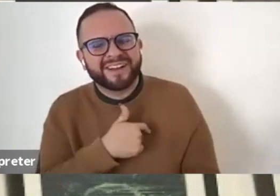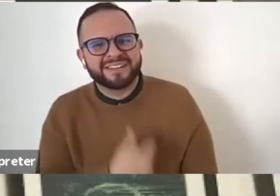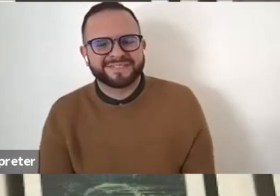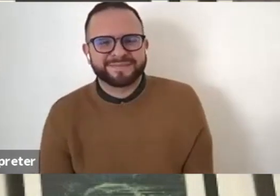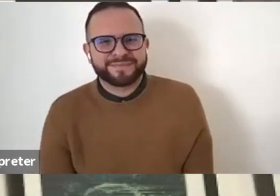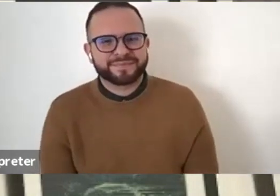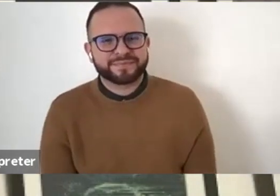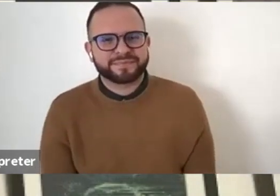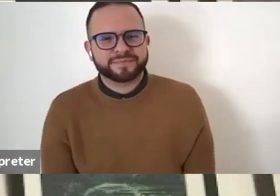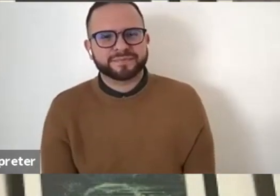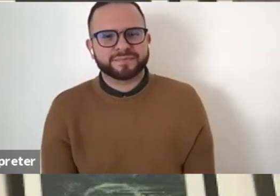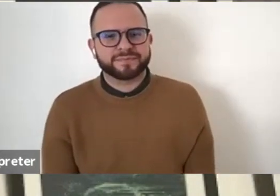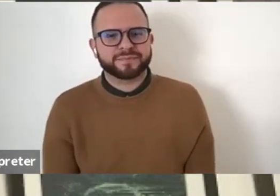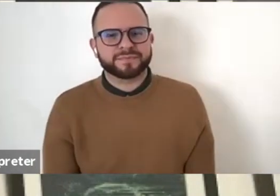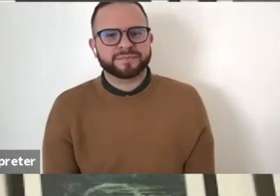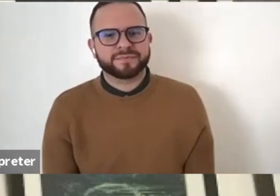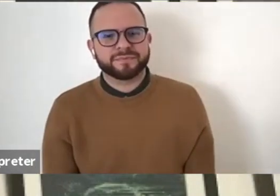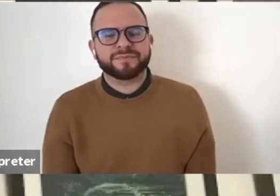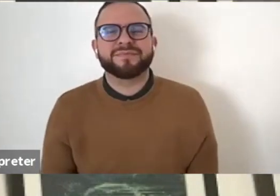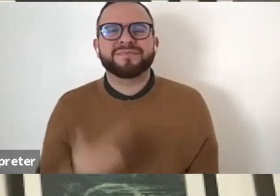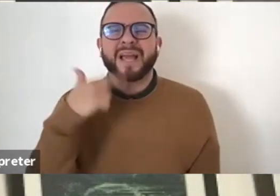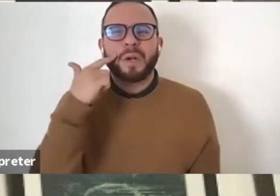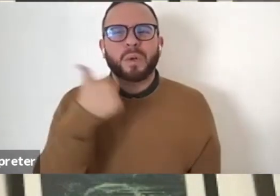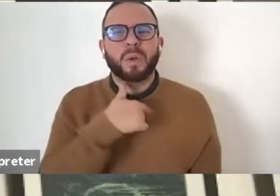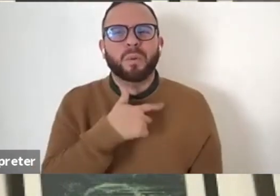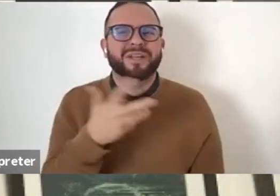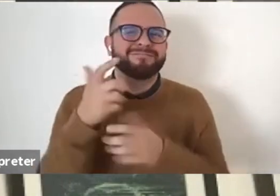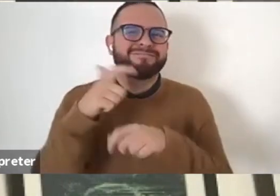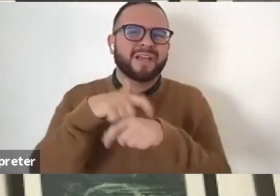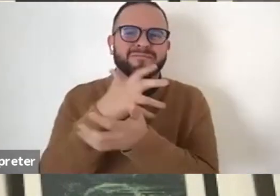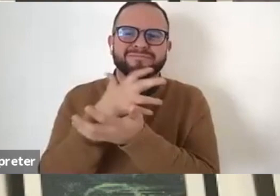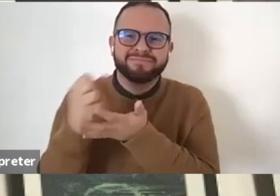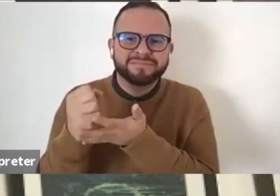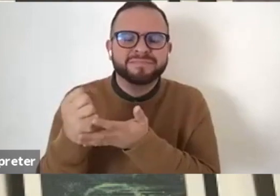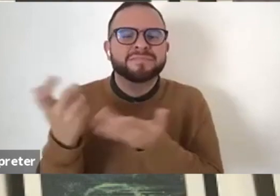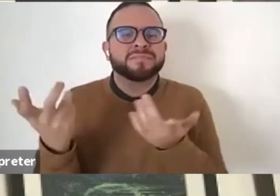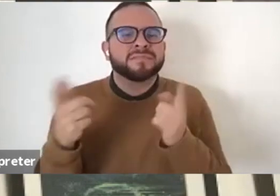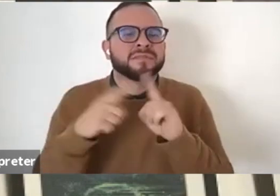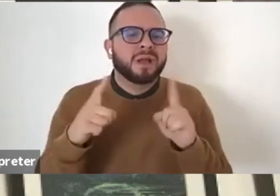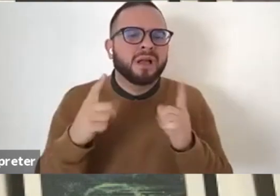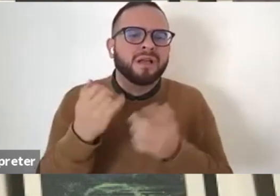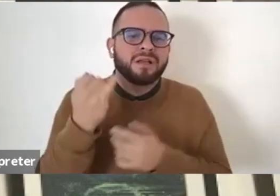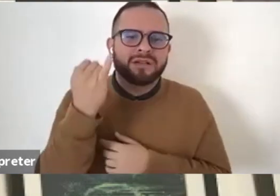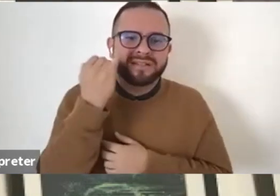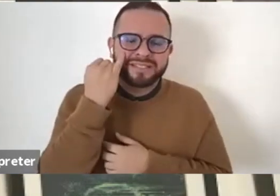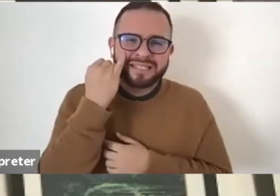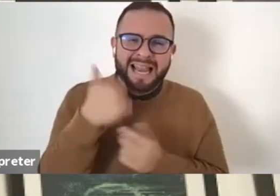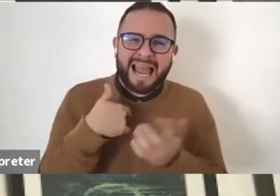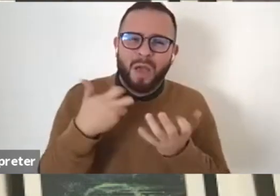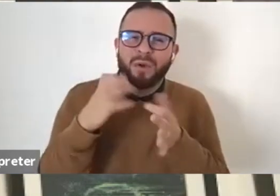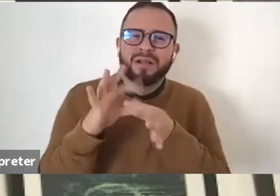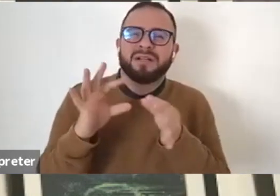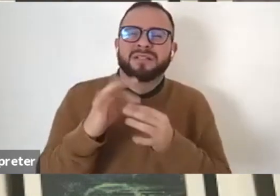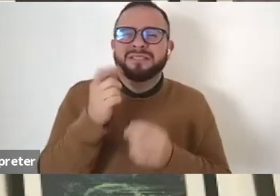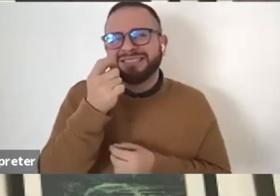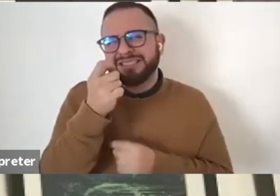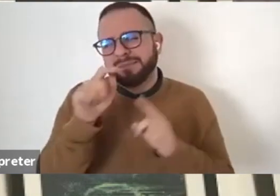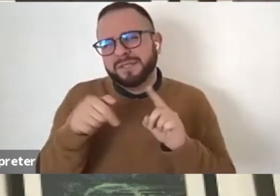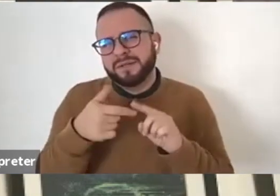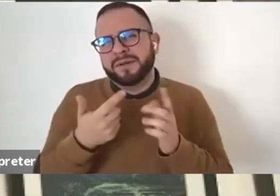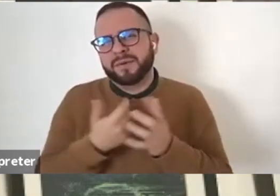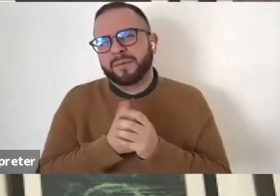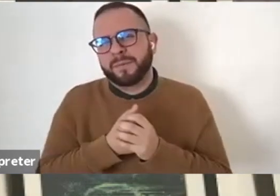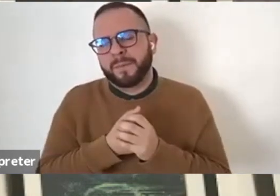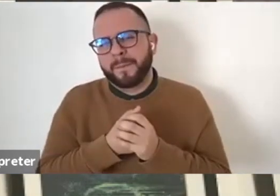know we're out of time, but Malgorzata, if I just want to talk a little bit about